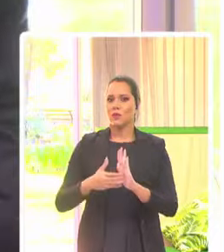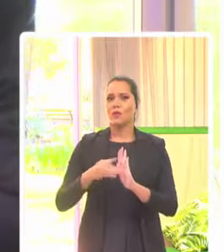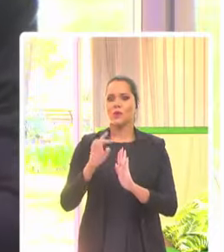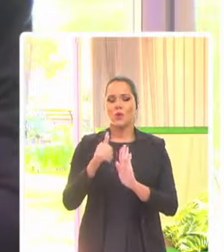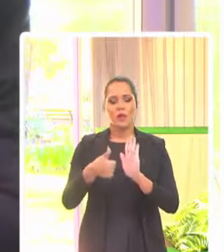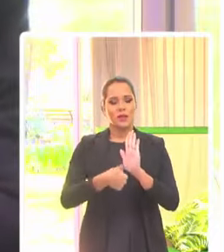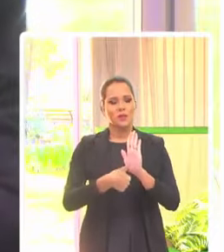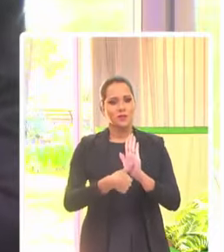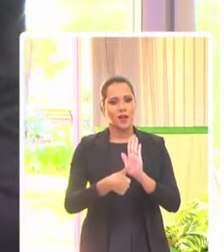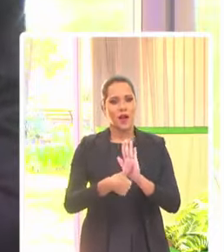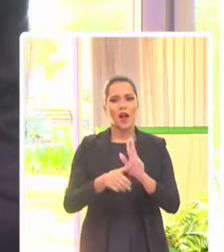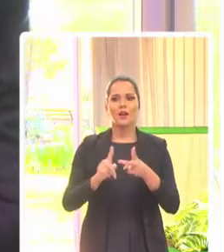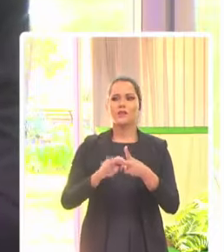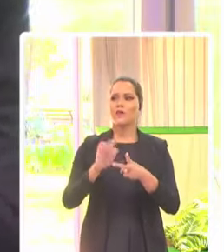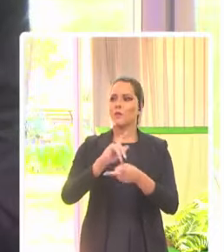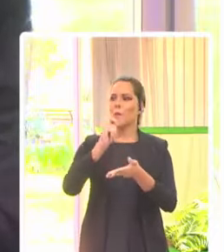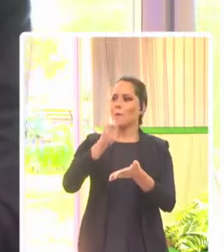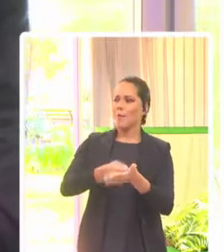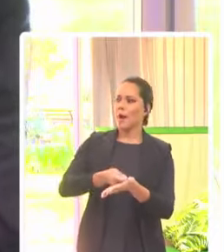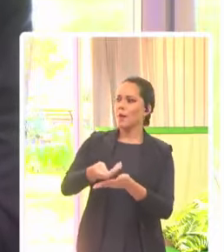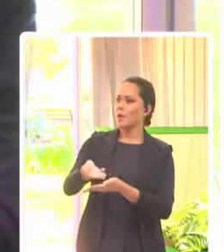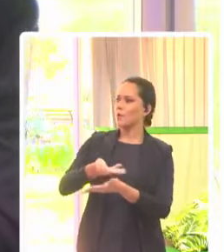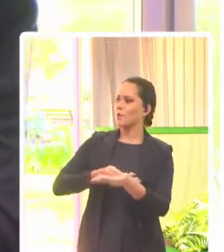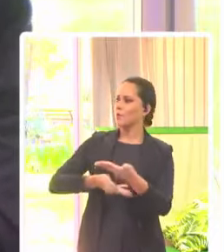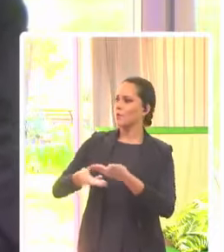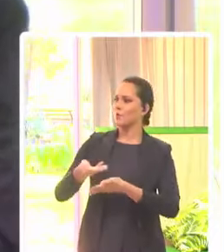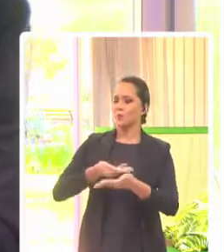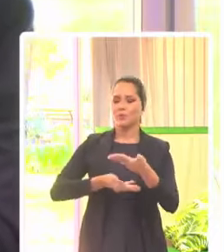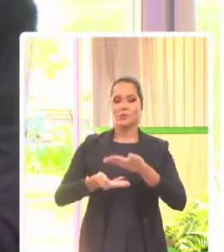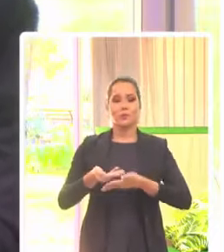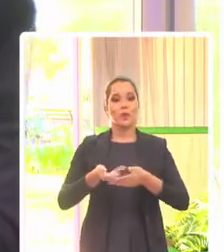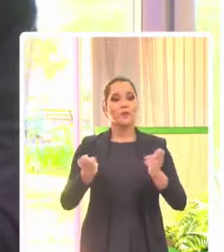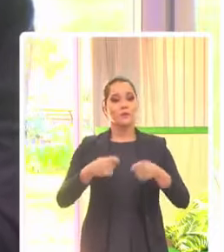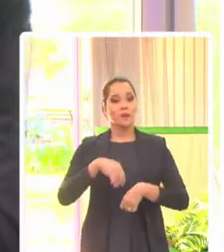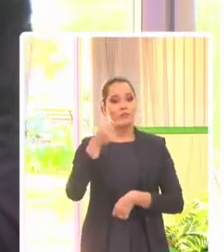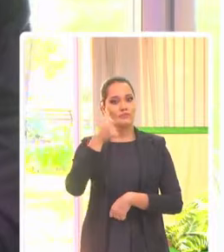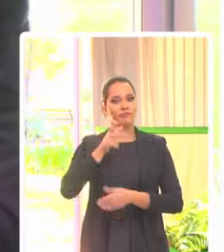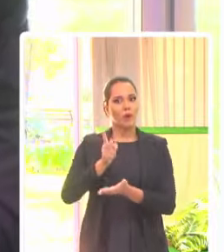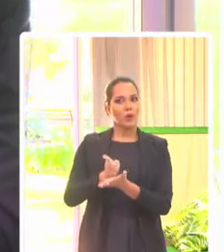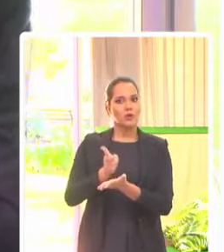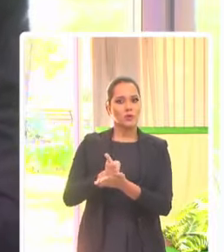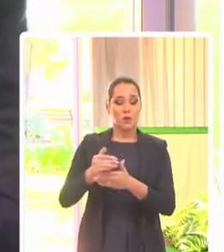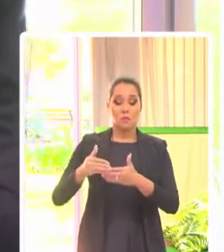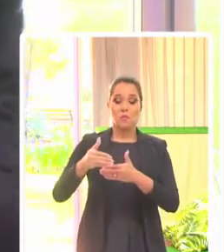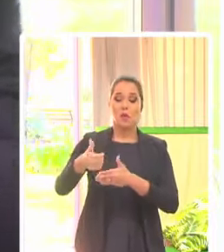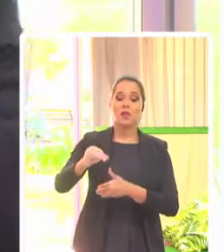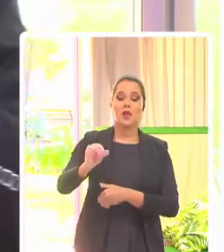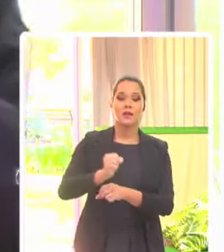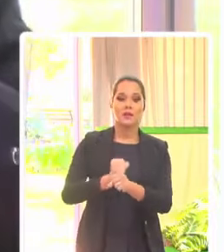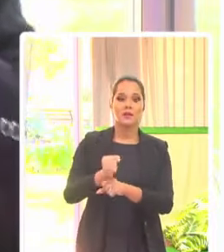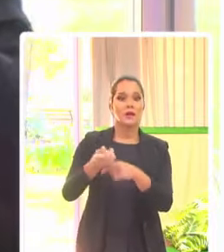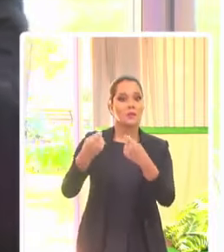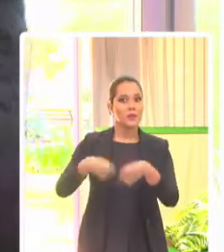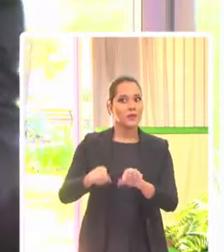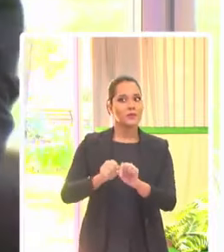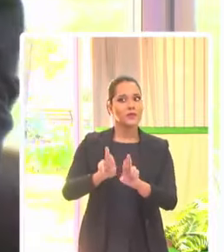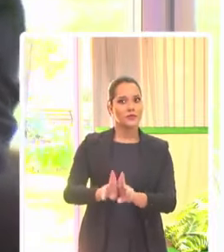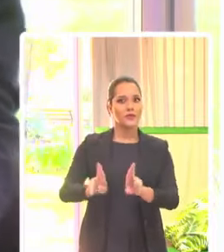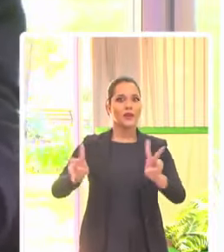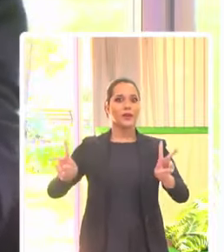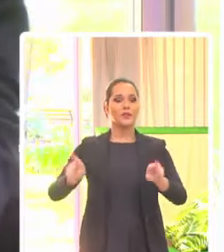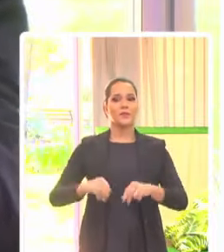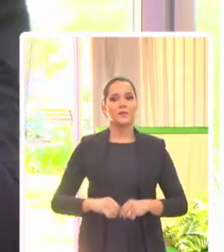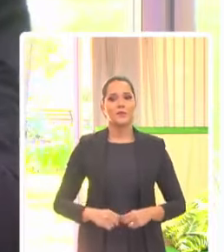payments. This will remain. So for the next 10 years, you have to do it. Right? So kind